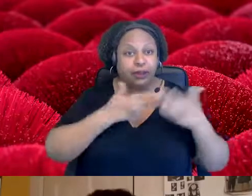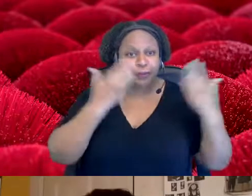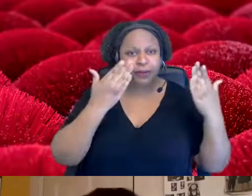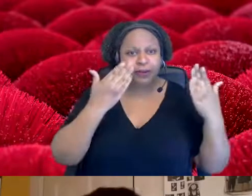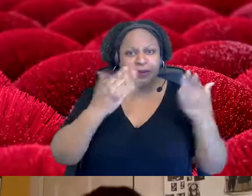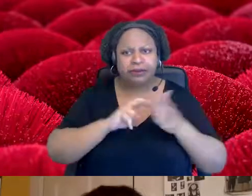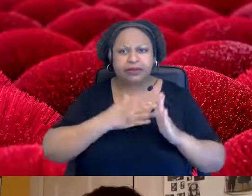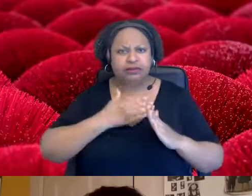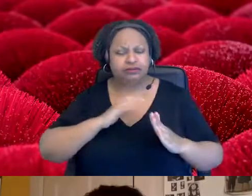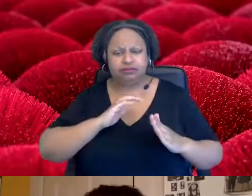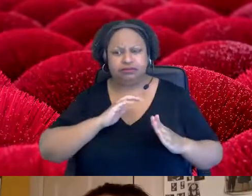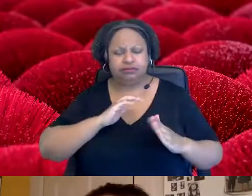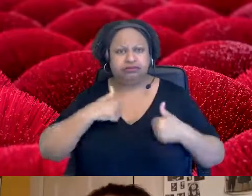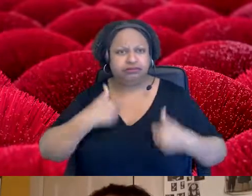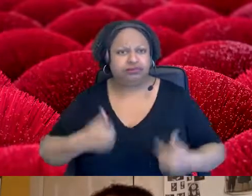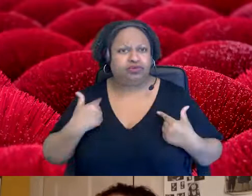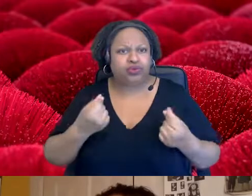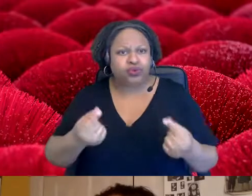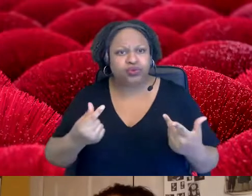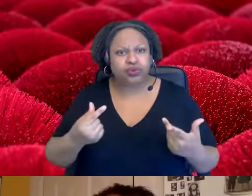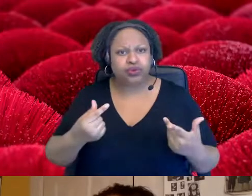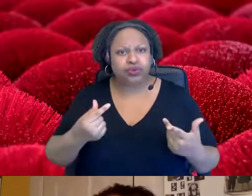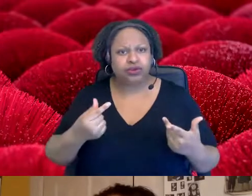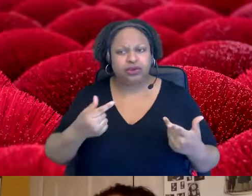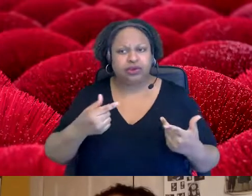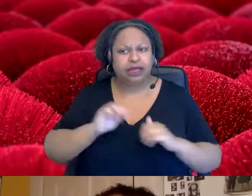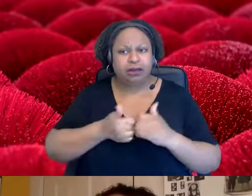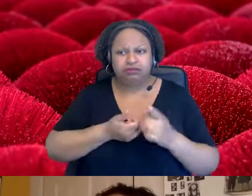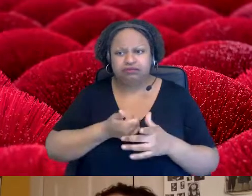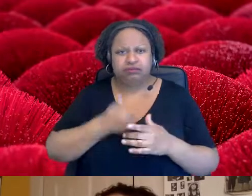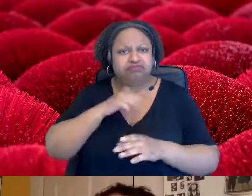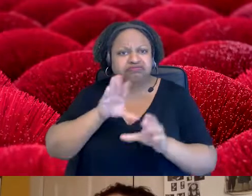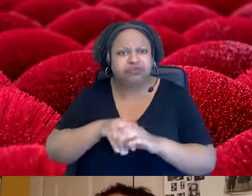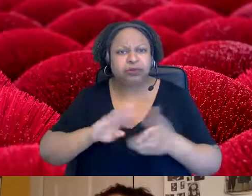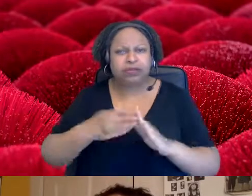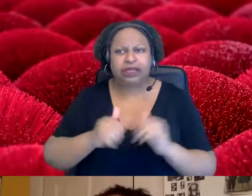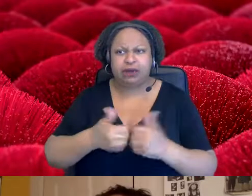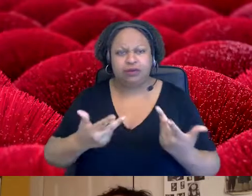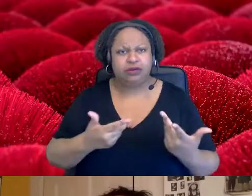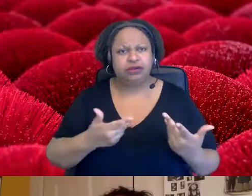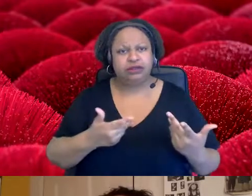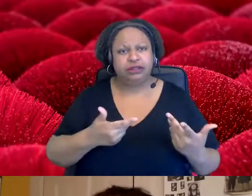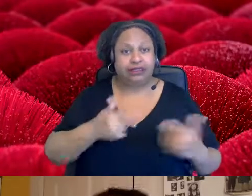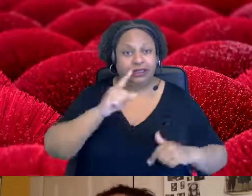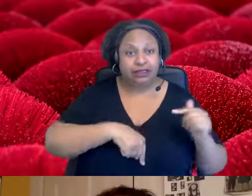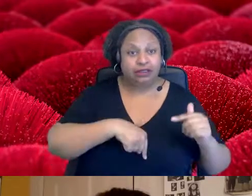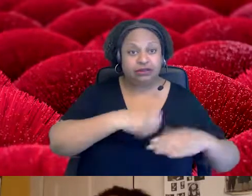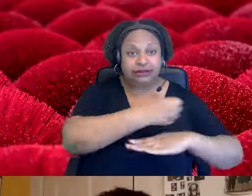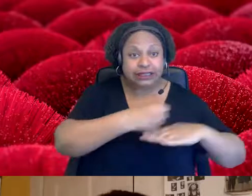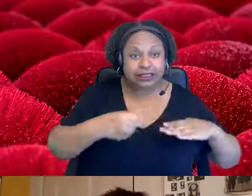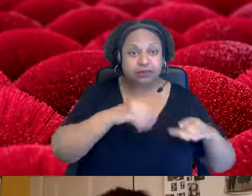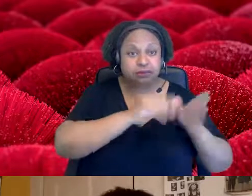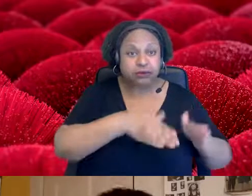are we? What am I? What purpose do we serve in this community? And I think we've seen a lot of different collectives,